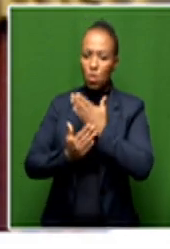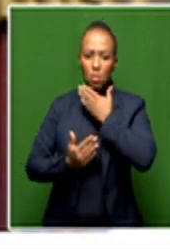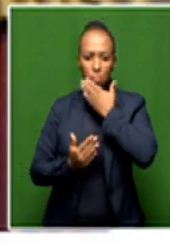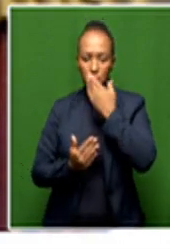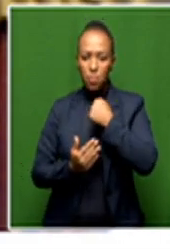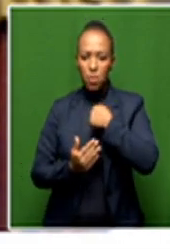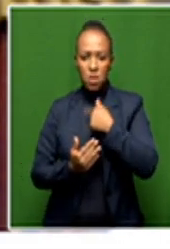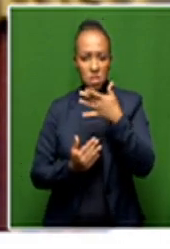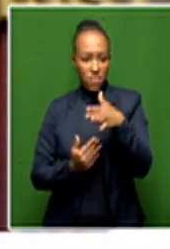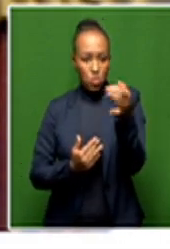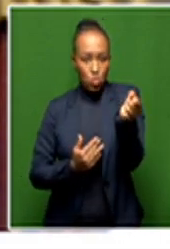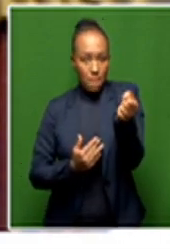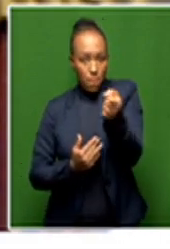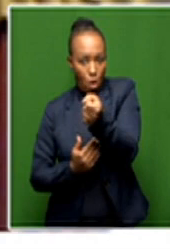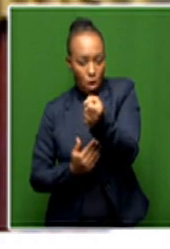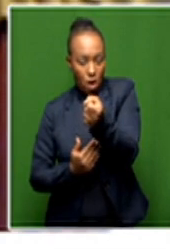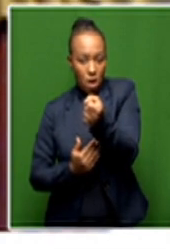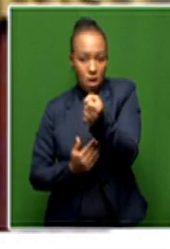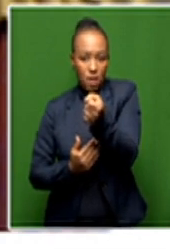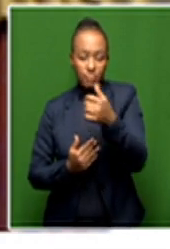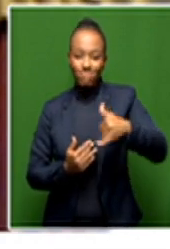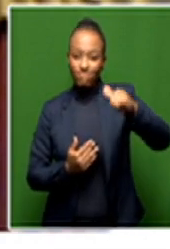employed. Because to some of their